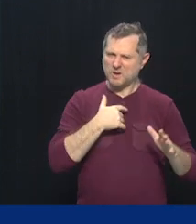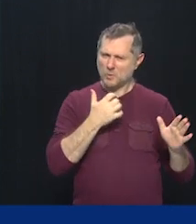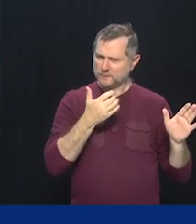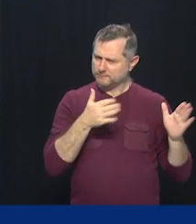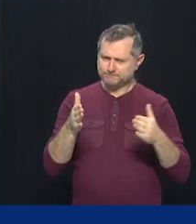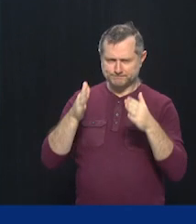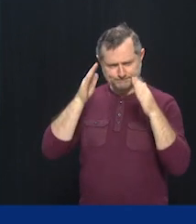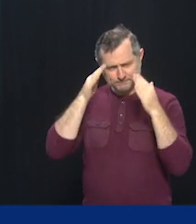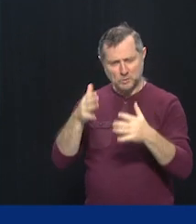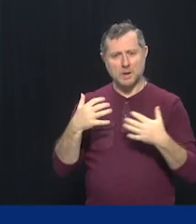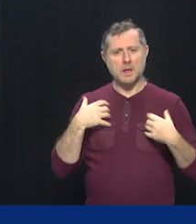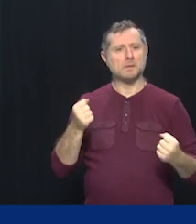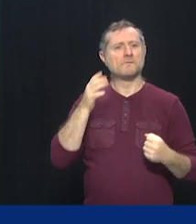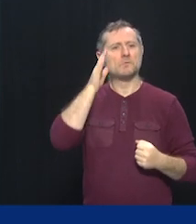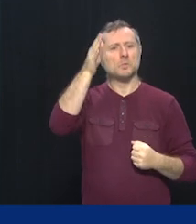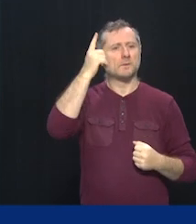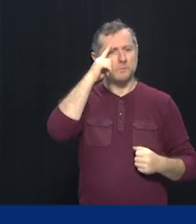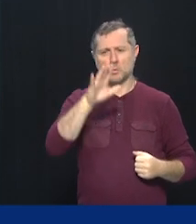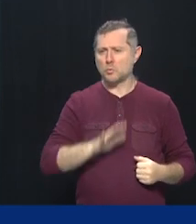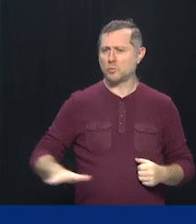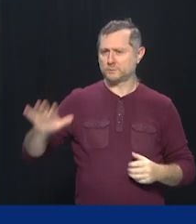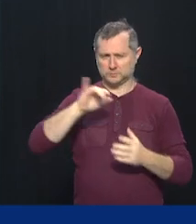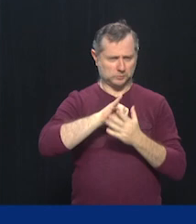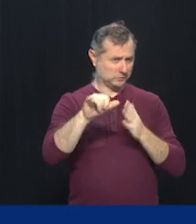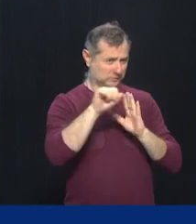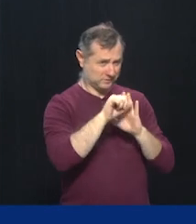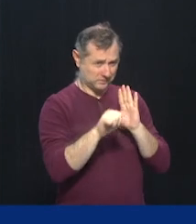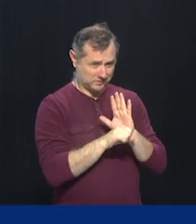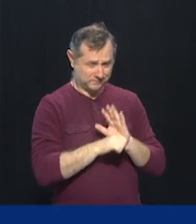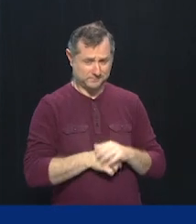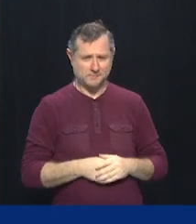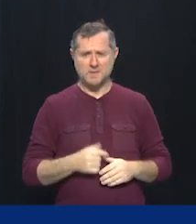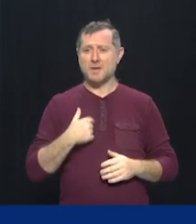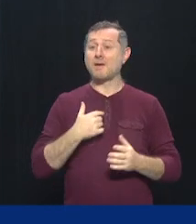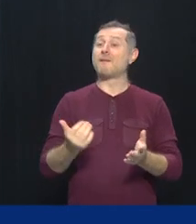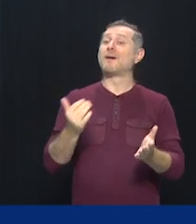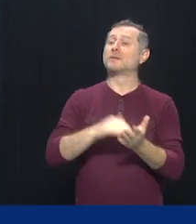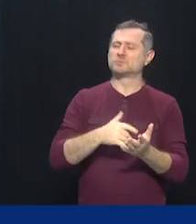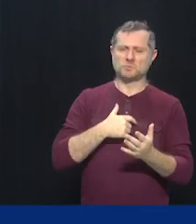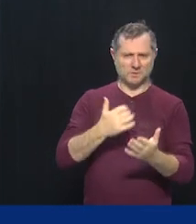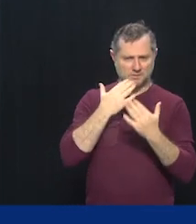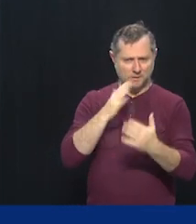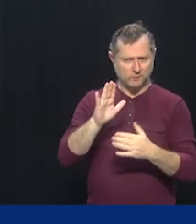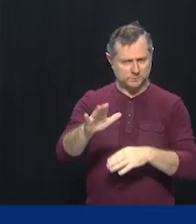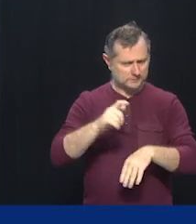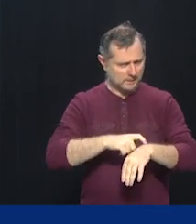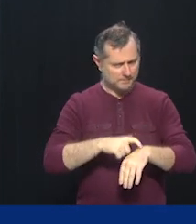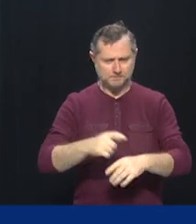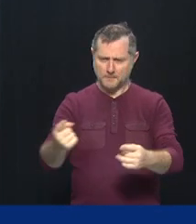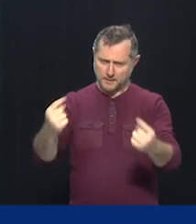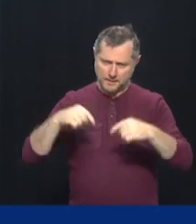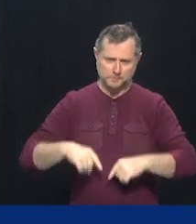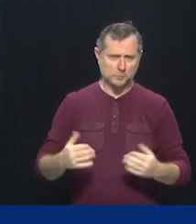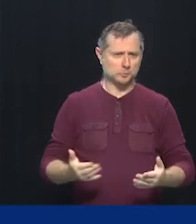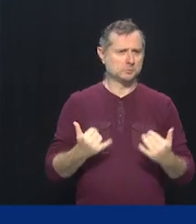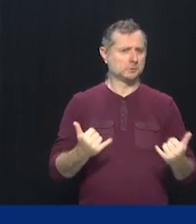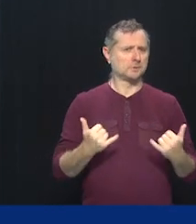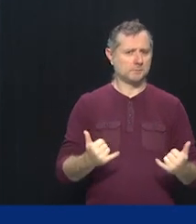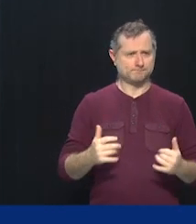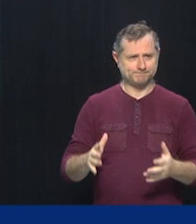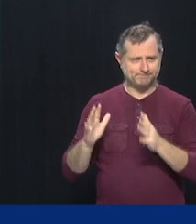everyone in our state and beyond. So again, thank you for taking the time to join us today.